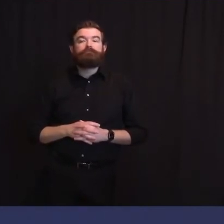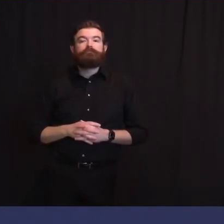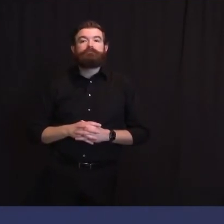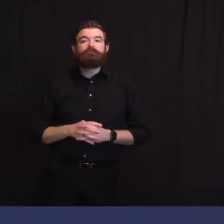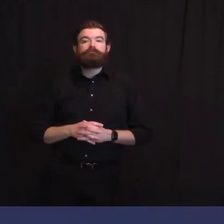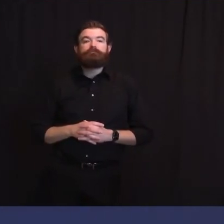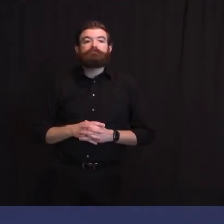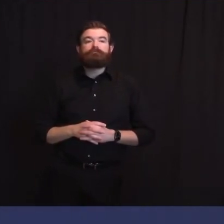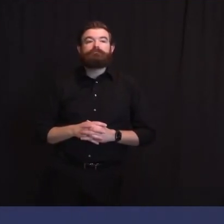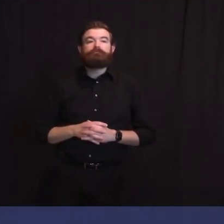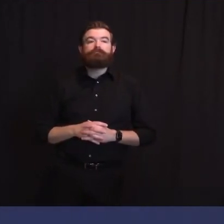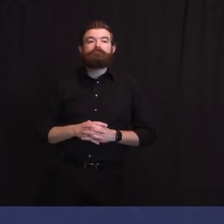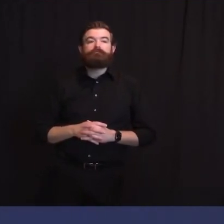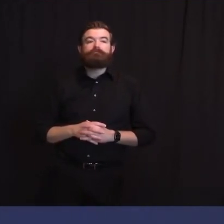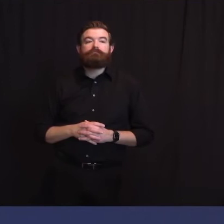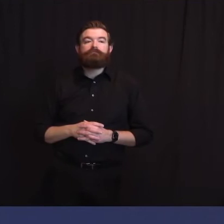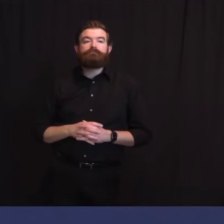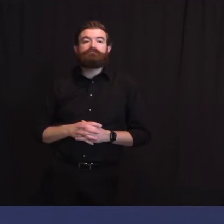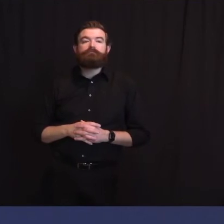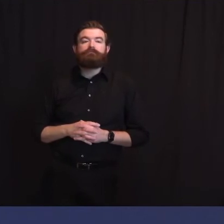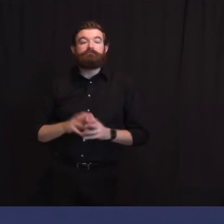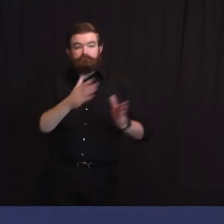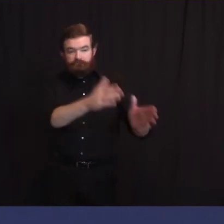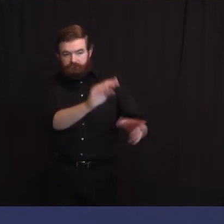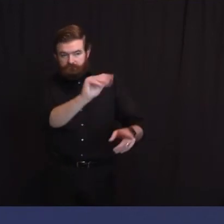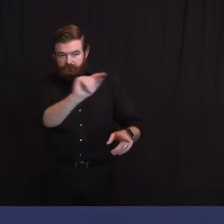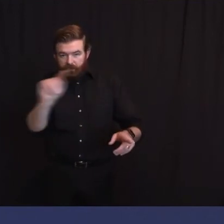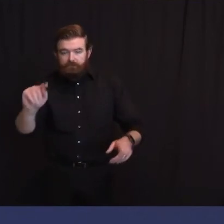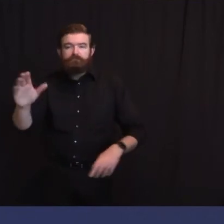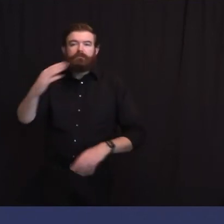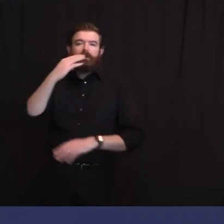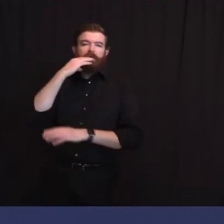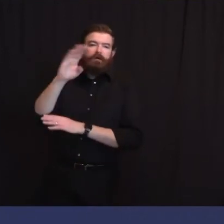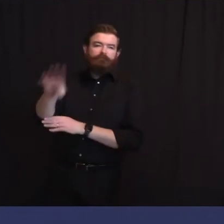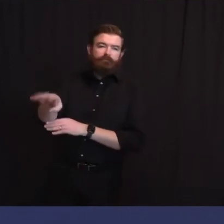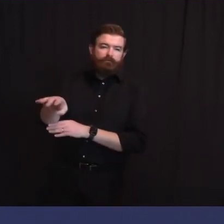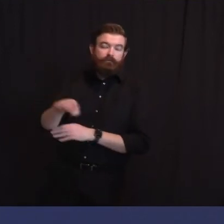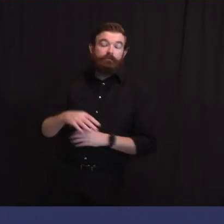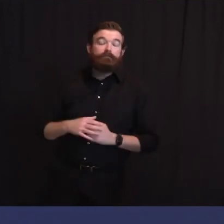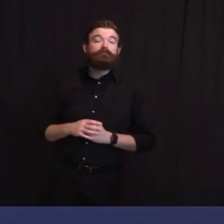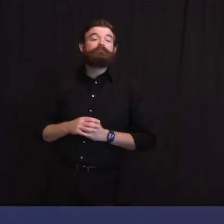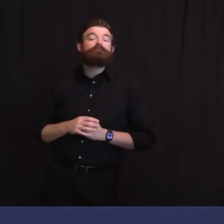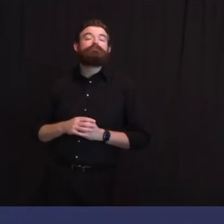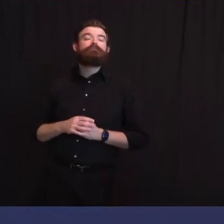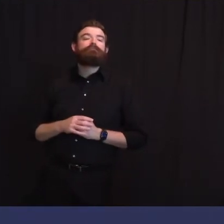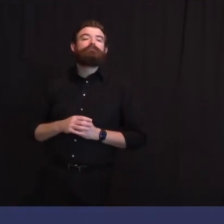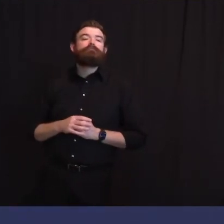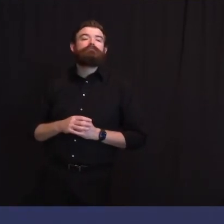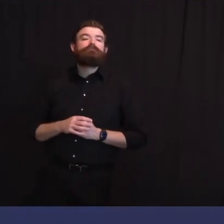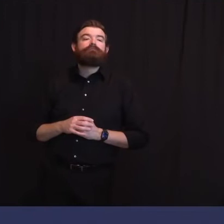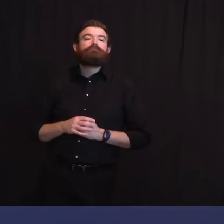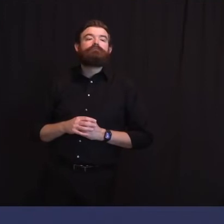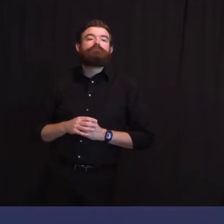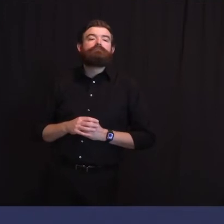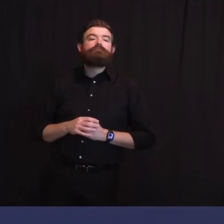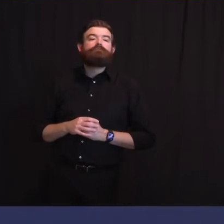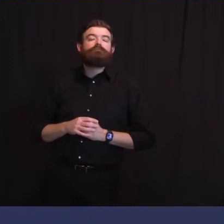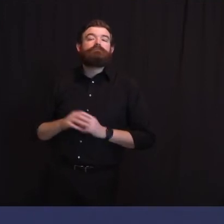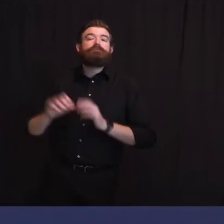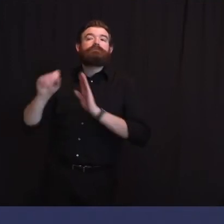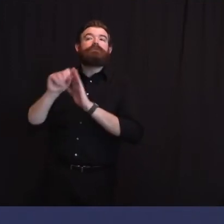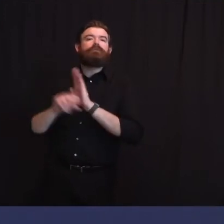afternoon. Commissioner or the Governor, how many of the counties are now using the state site to make appointments? Some counties that were using their own